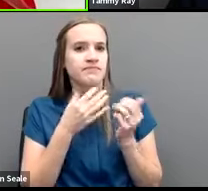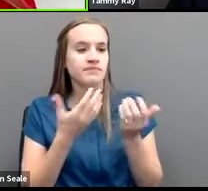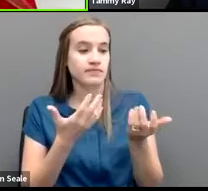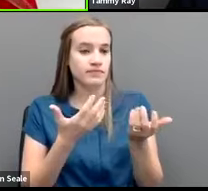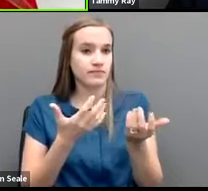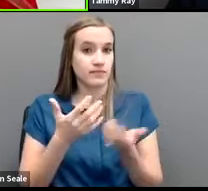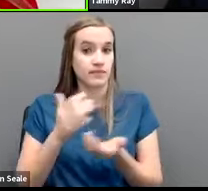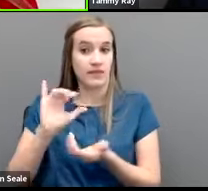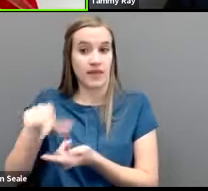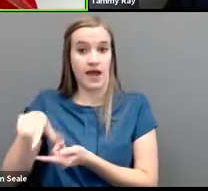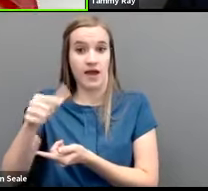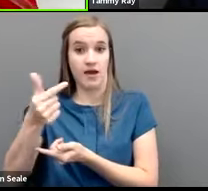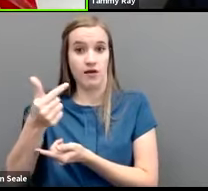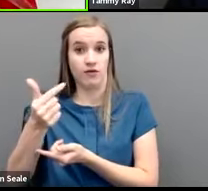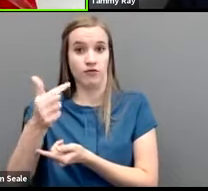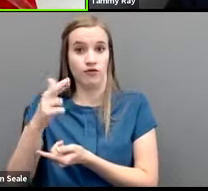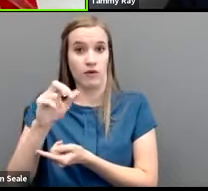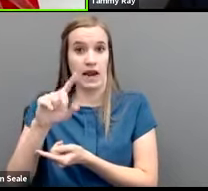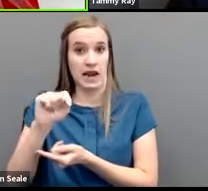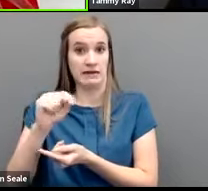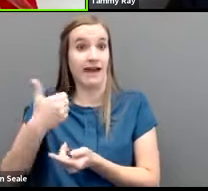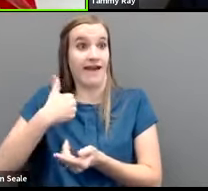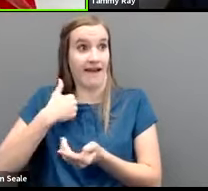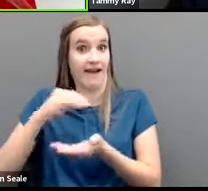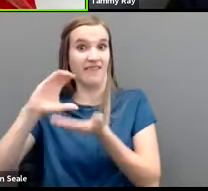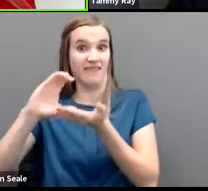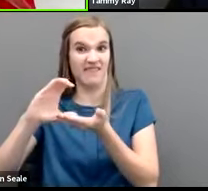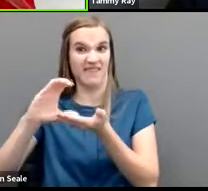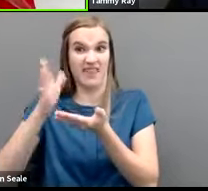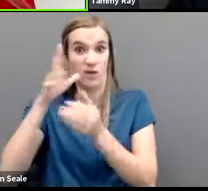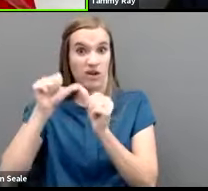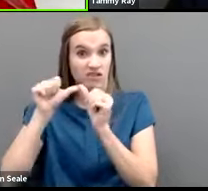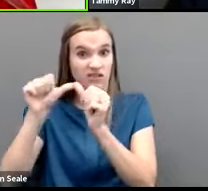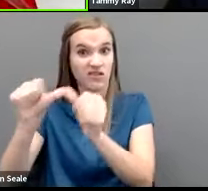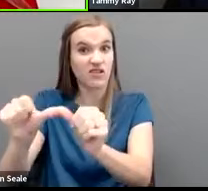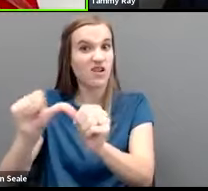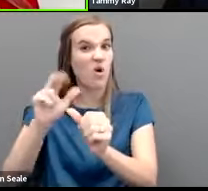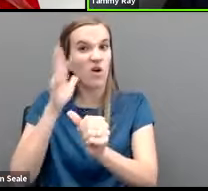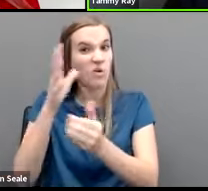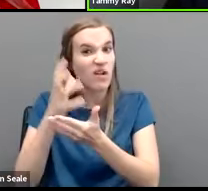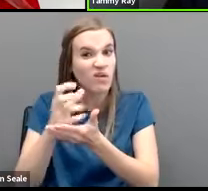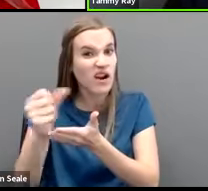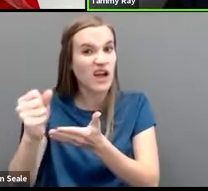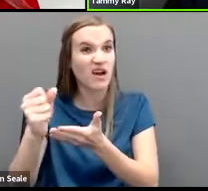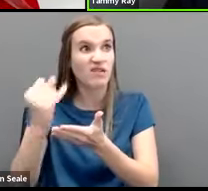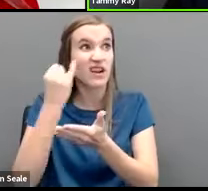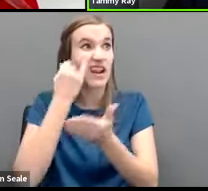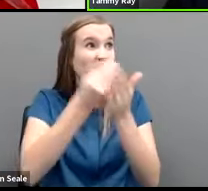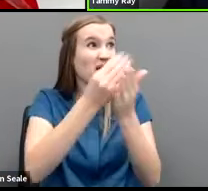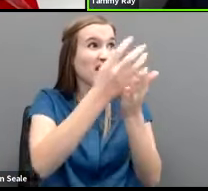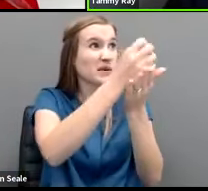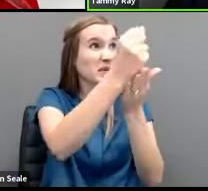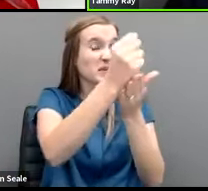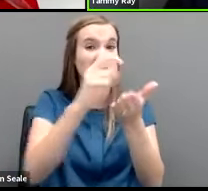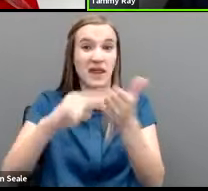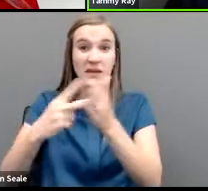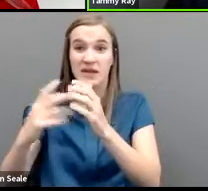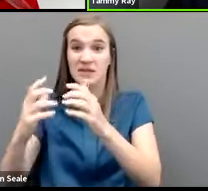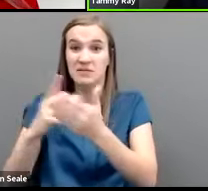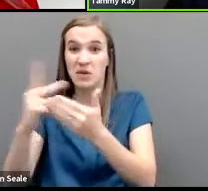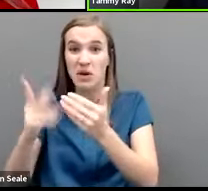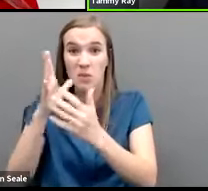out, or if it runs out, is the program just going to go away? Well, the grant will run